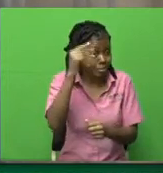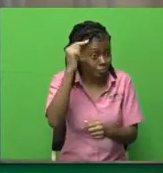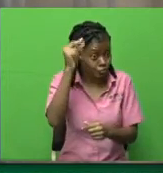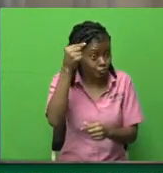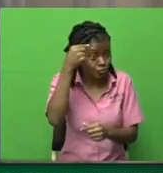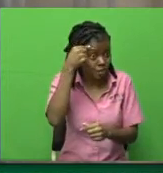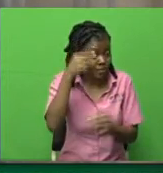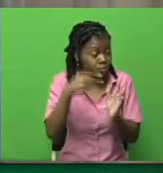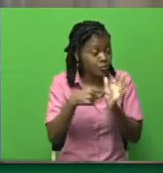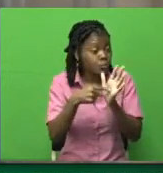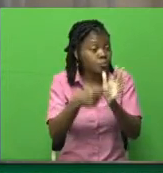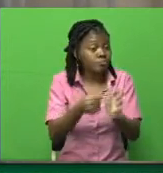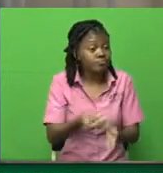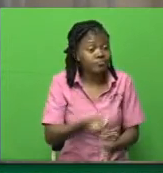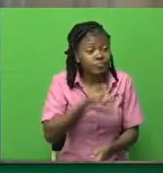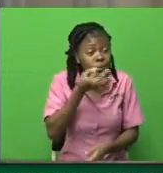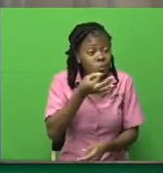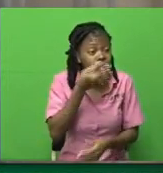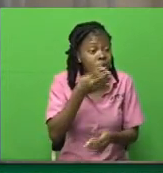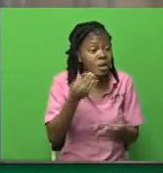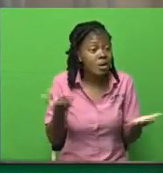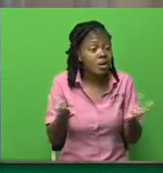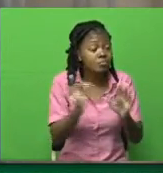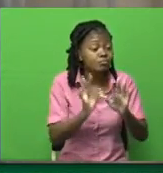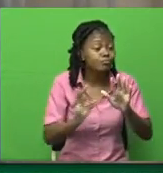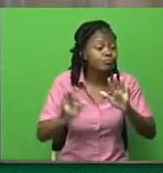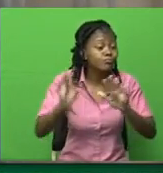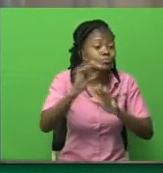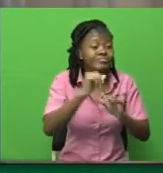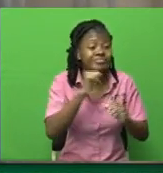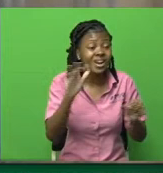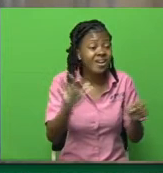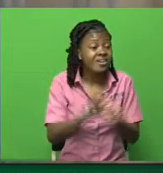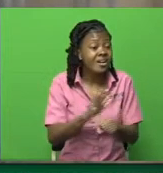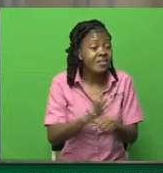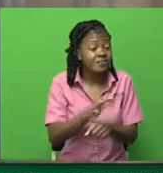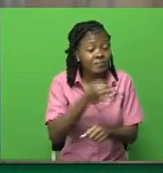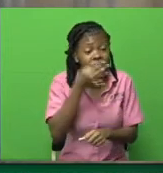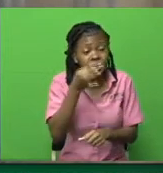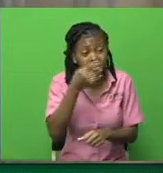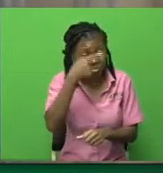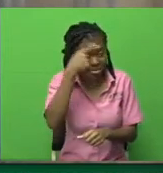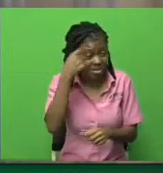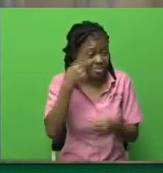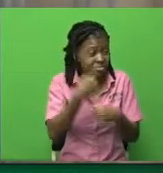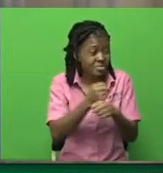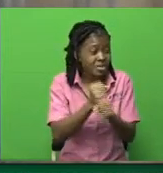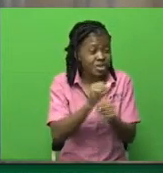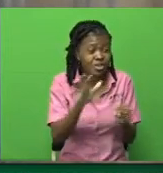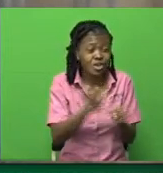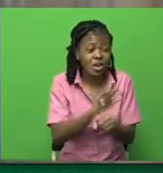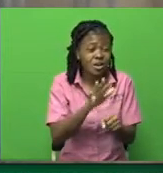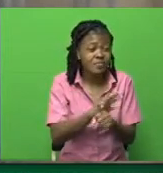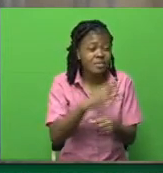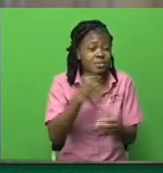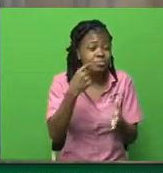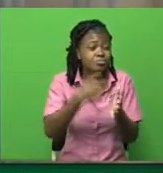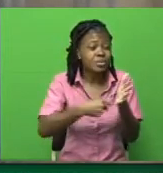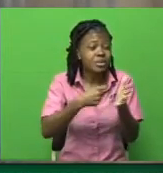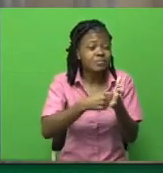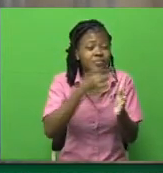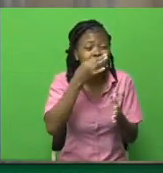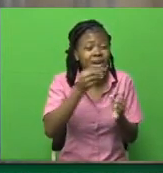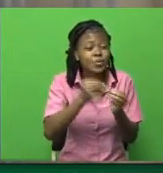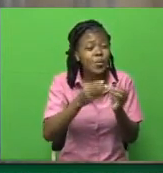insecurity in the region due to a lack of production and high food prices when people say they are not making a living